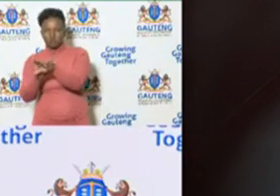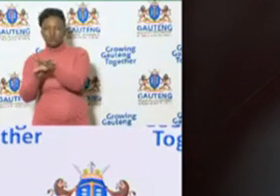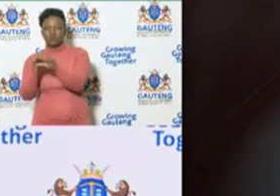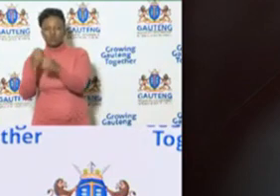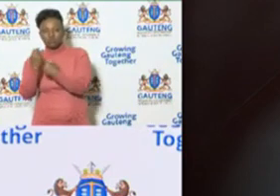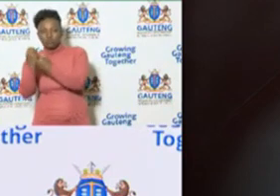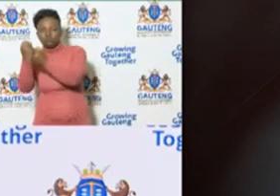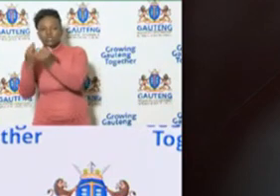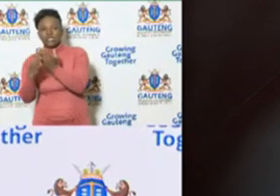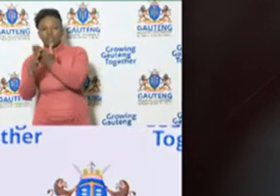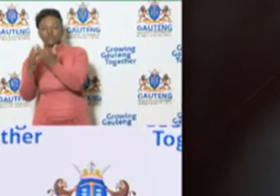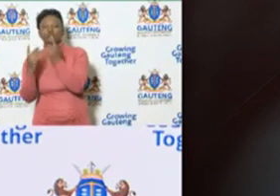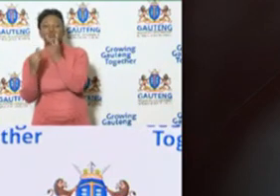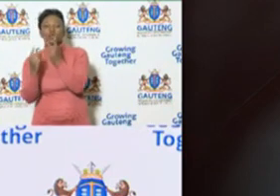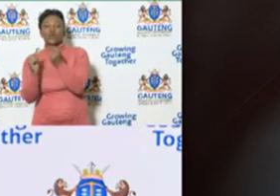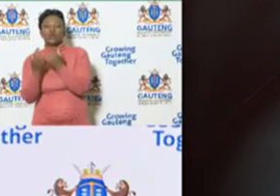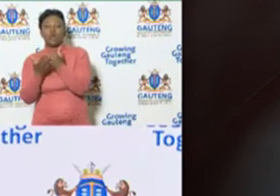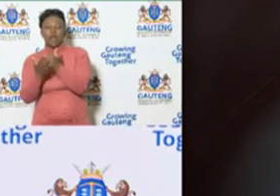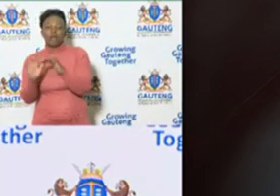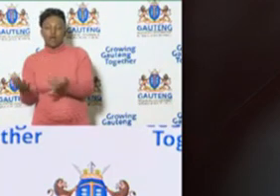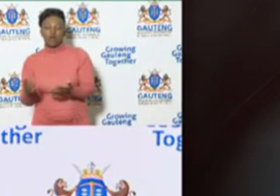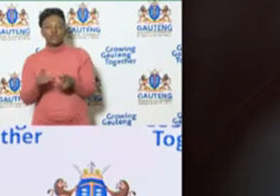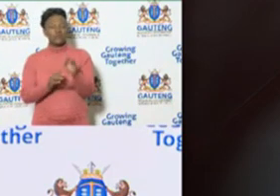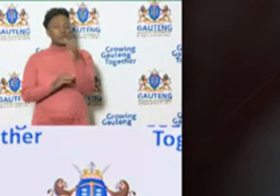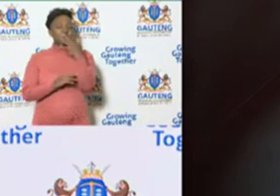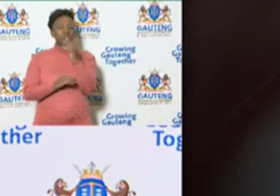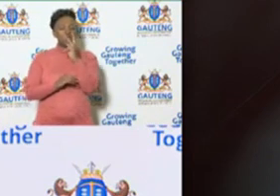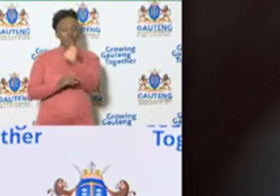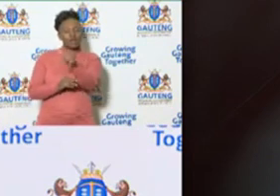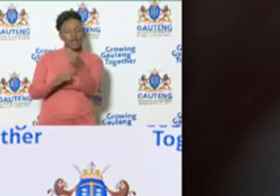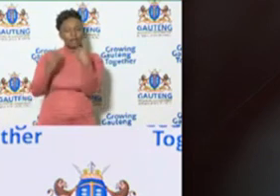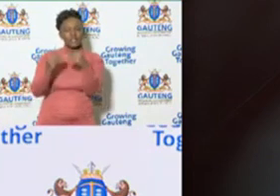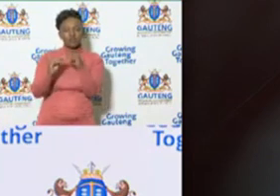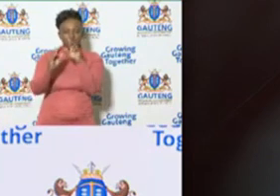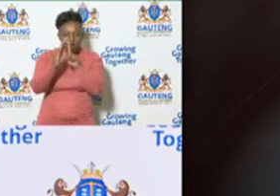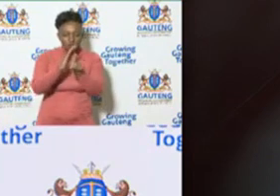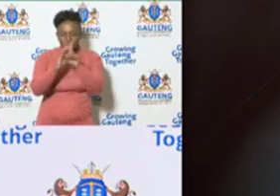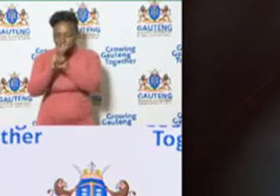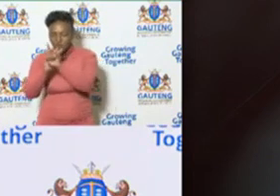other businesses that are complying that we have visited so far.